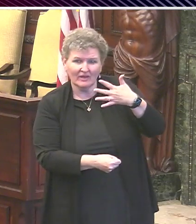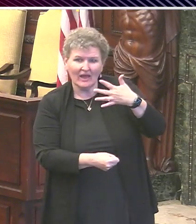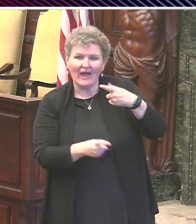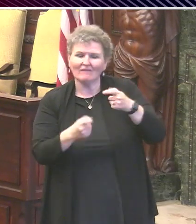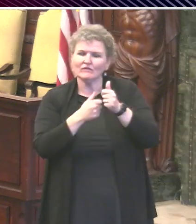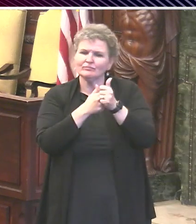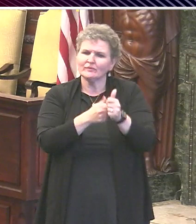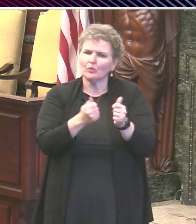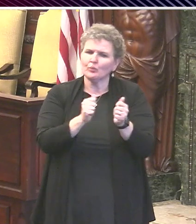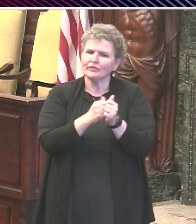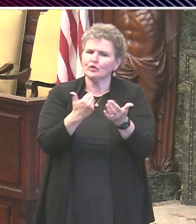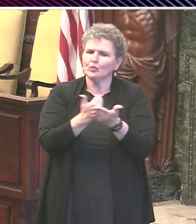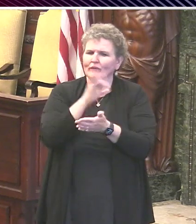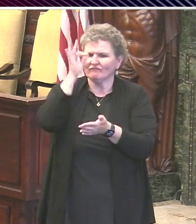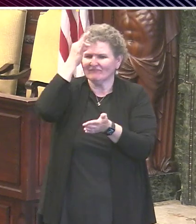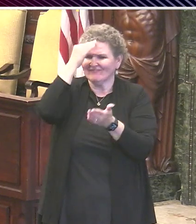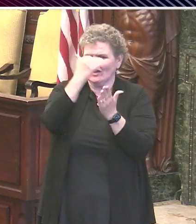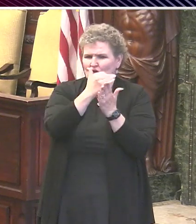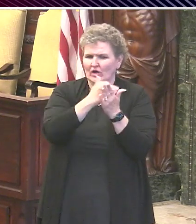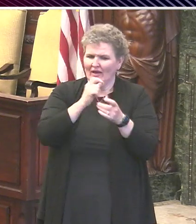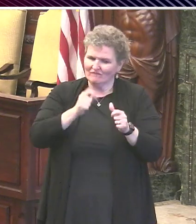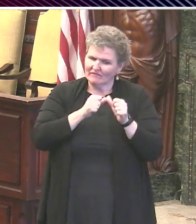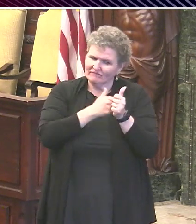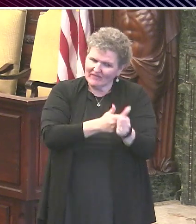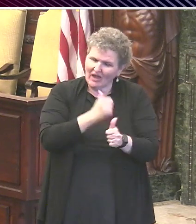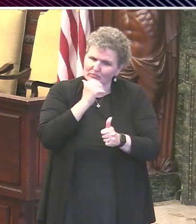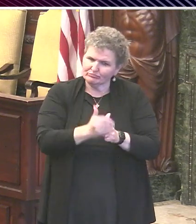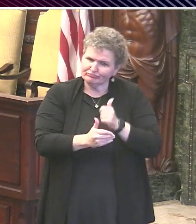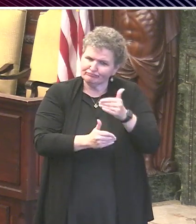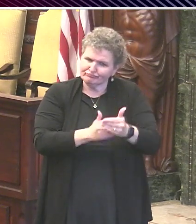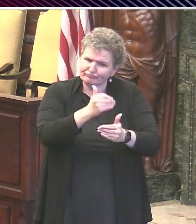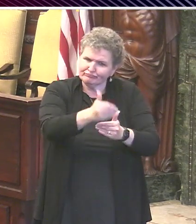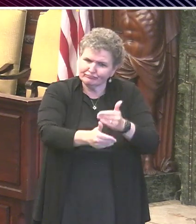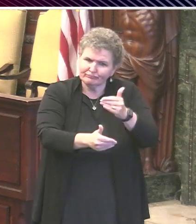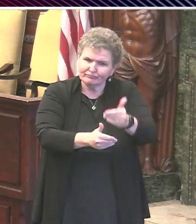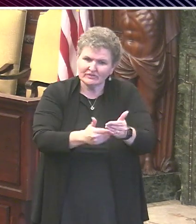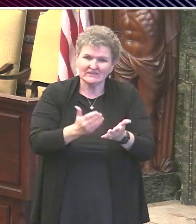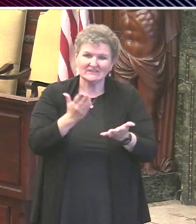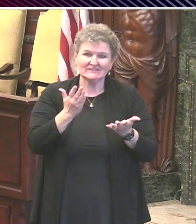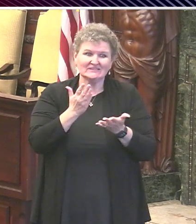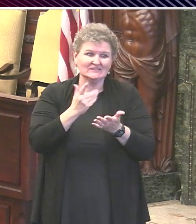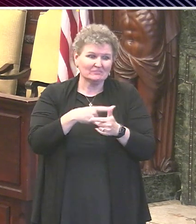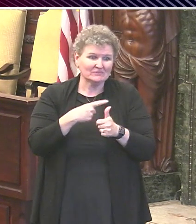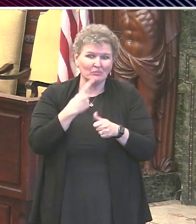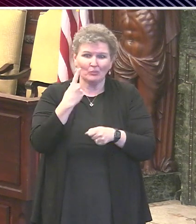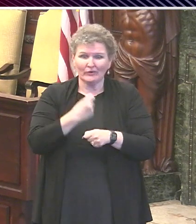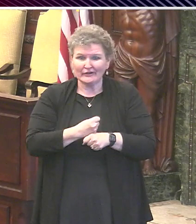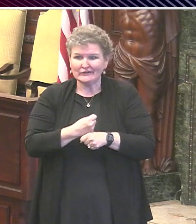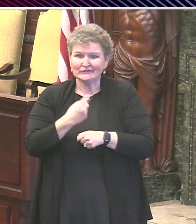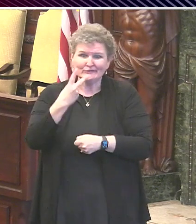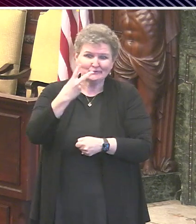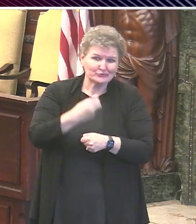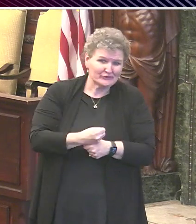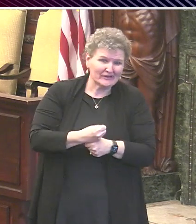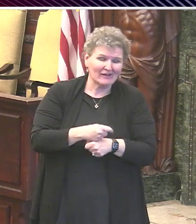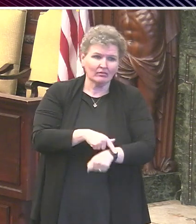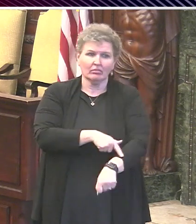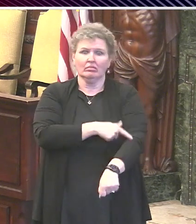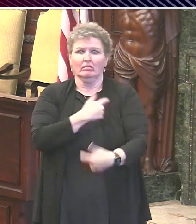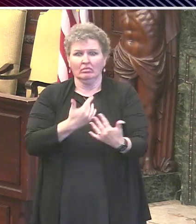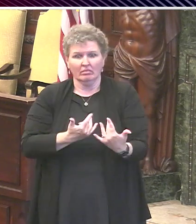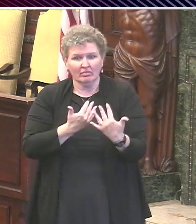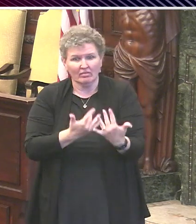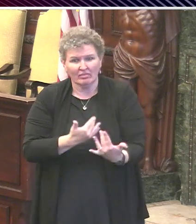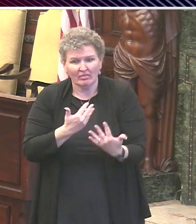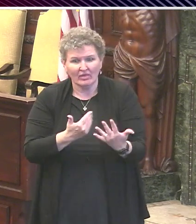that takes, in some cases, a year or two. We have to go through that process. I don't have the liberty